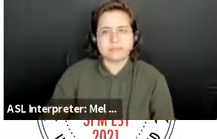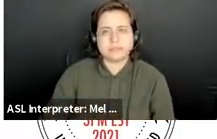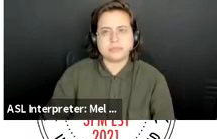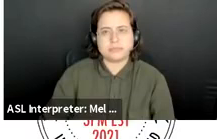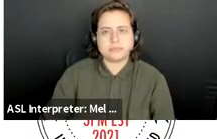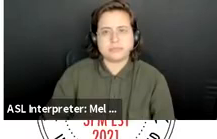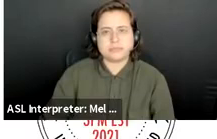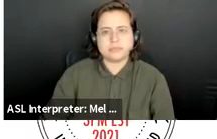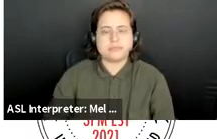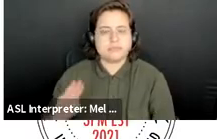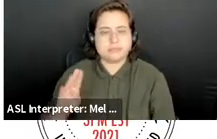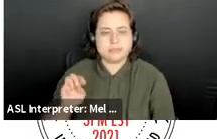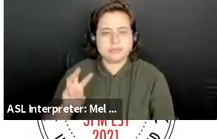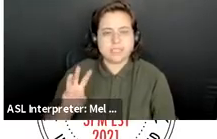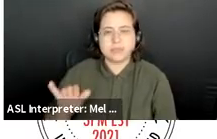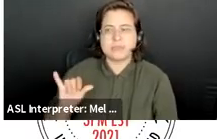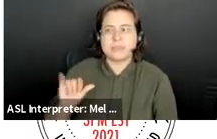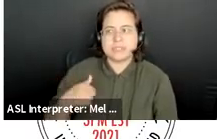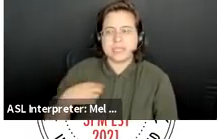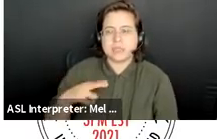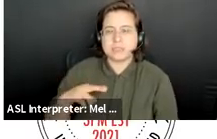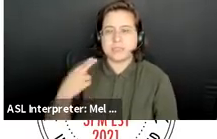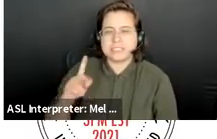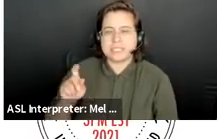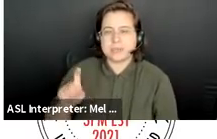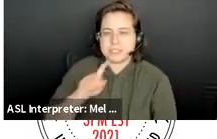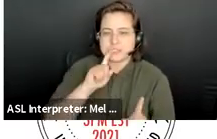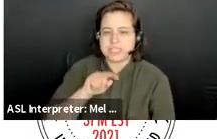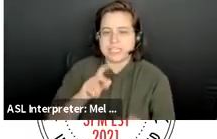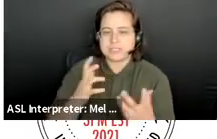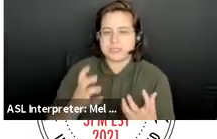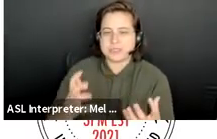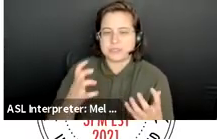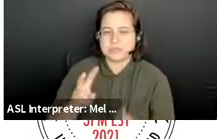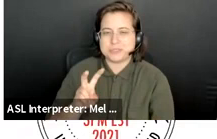That is a risky question to try and answer in front of 261 people, but I'll give it a whirl.